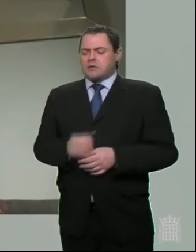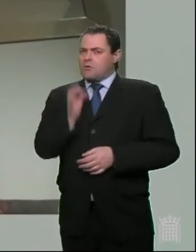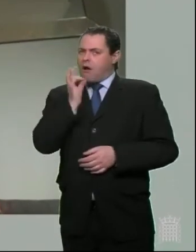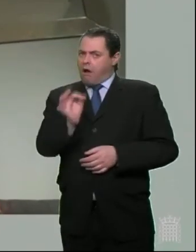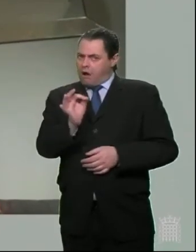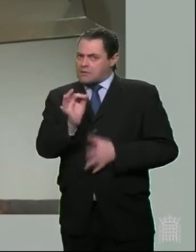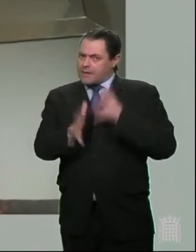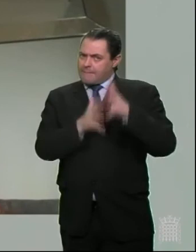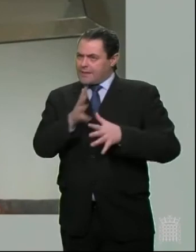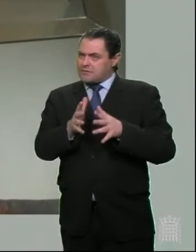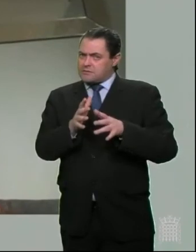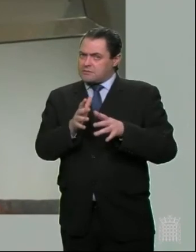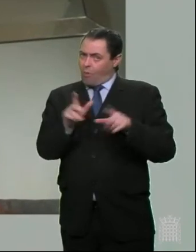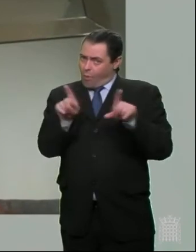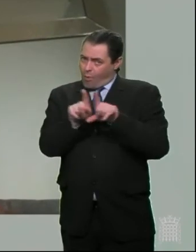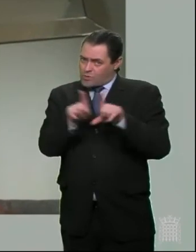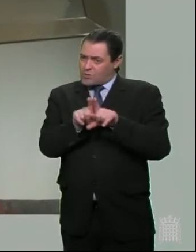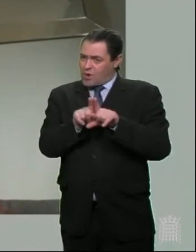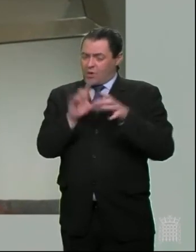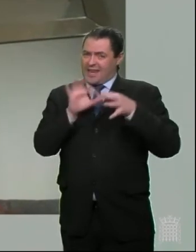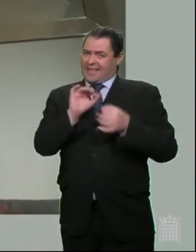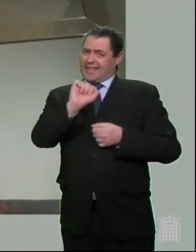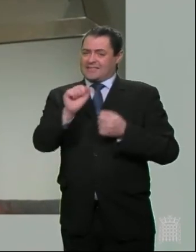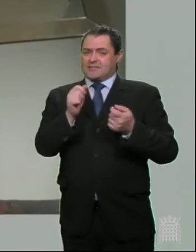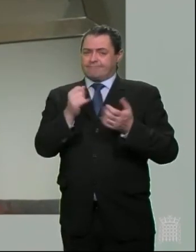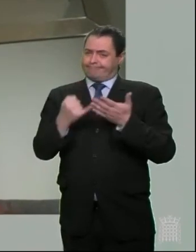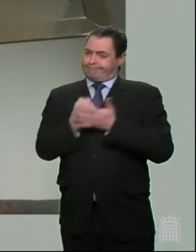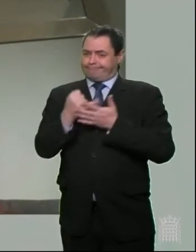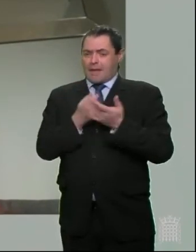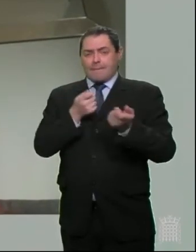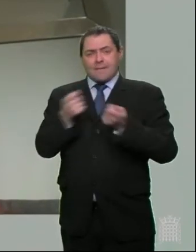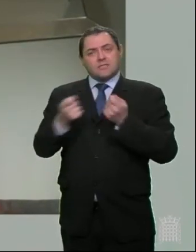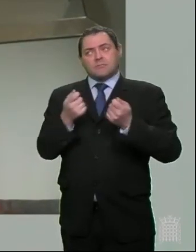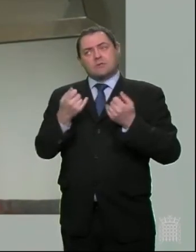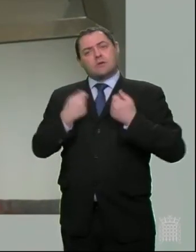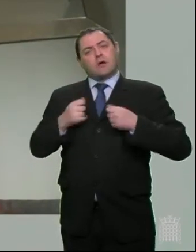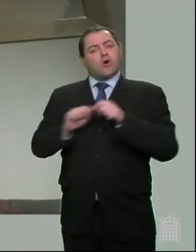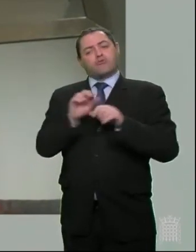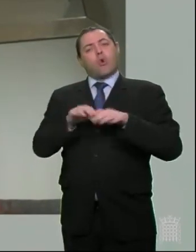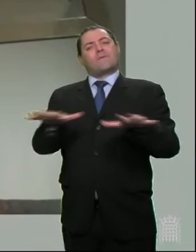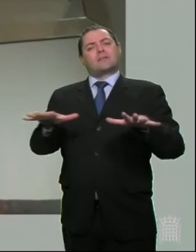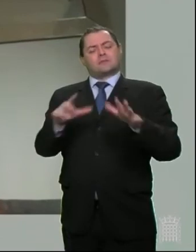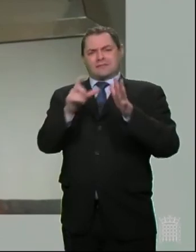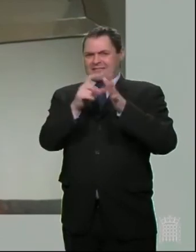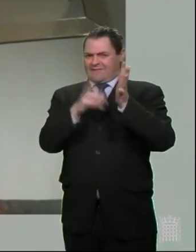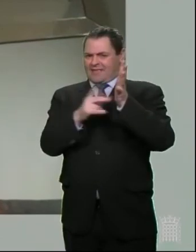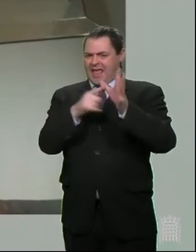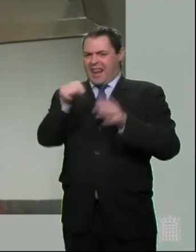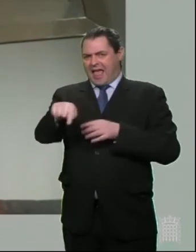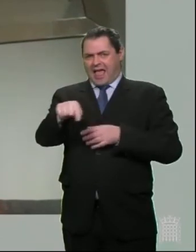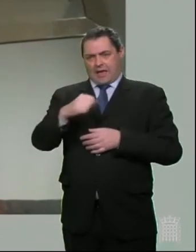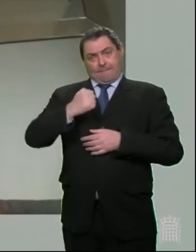this will include the woeful and reckless management of the COVID outbreak at the DVLA government sites in